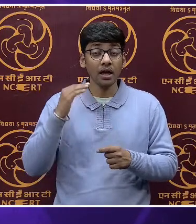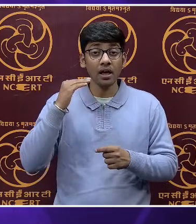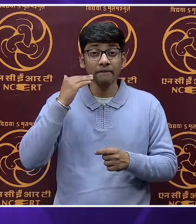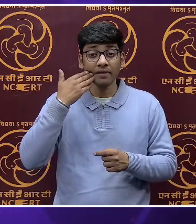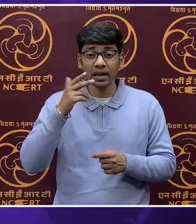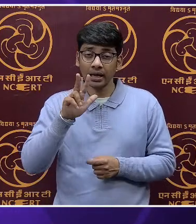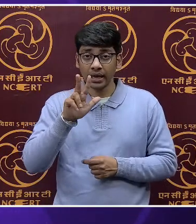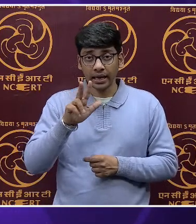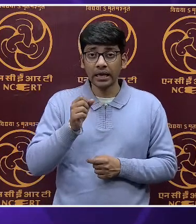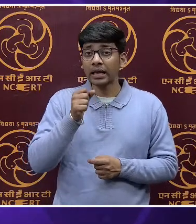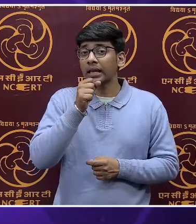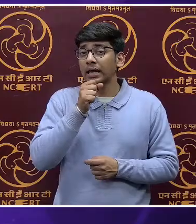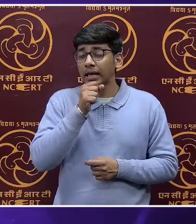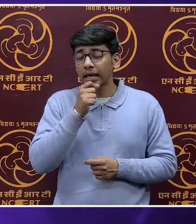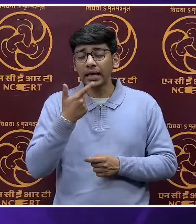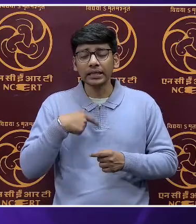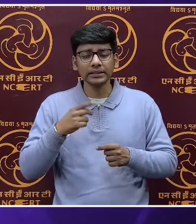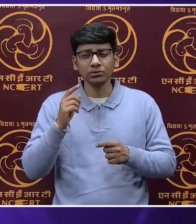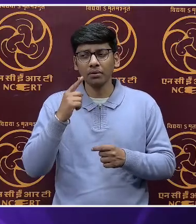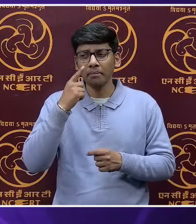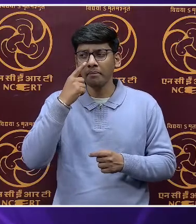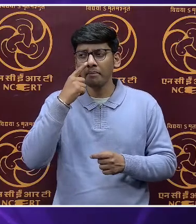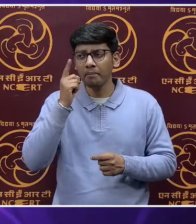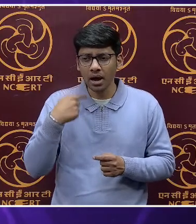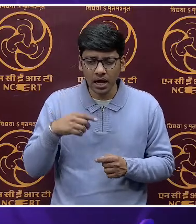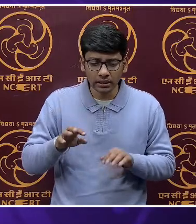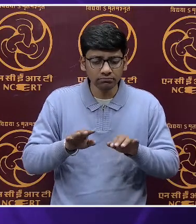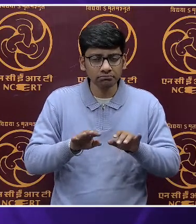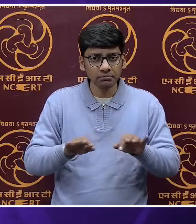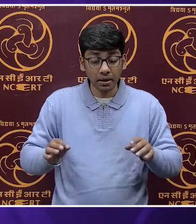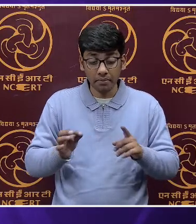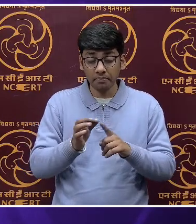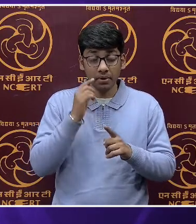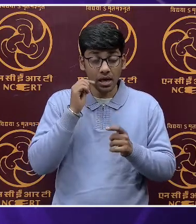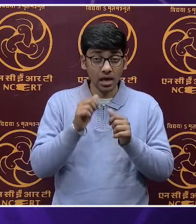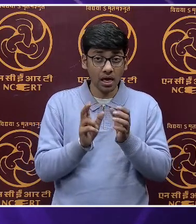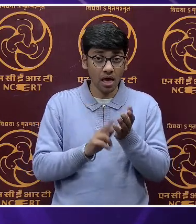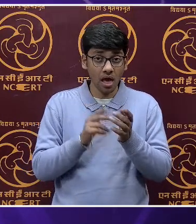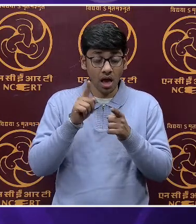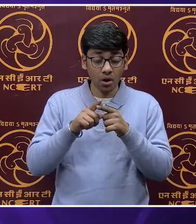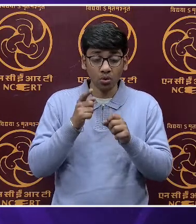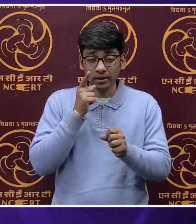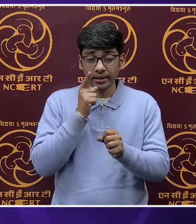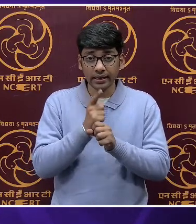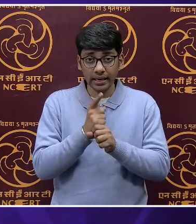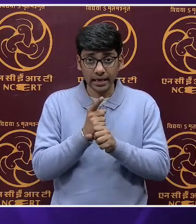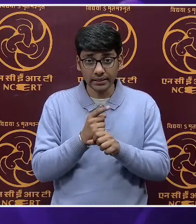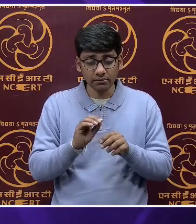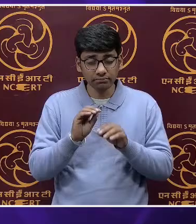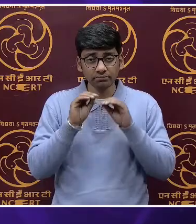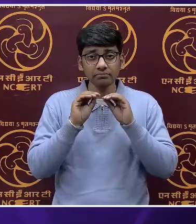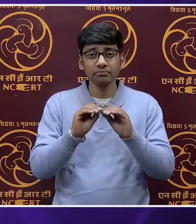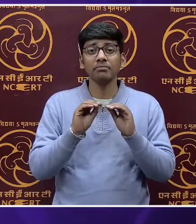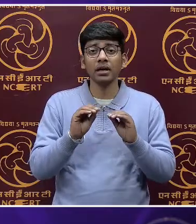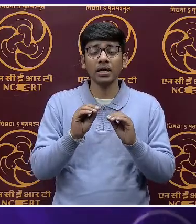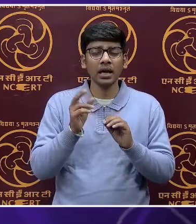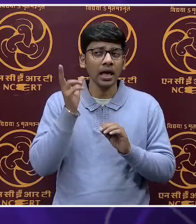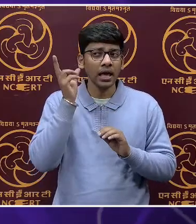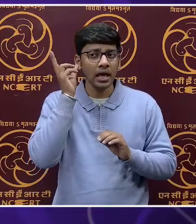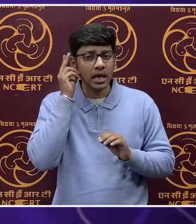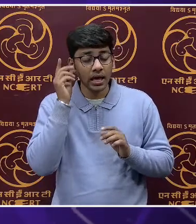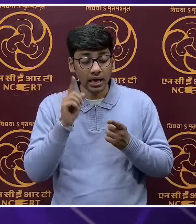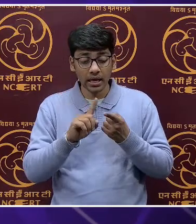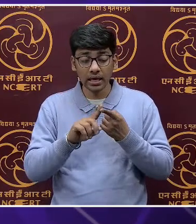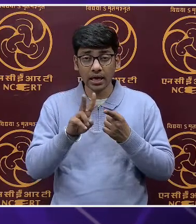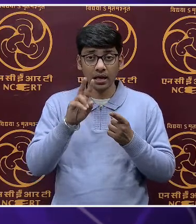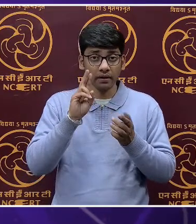mother actually noticed that she used to learn piano at home, and the piano teacher was calling her, but Evelyn could not hear that she was being